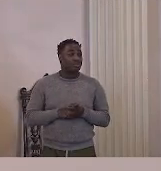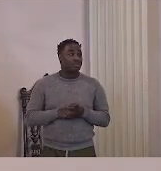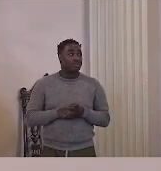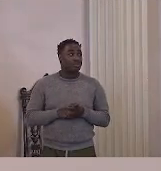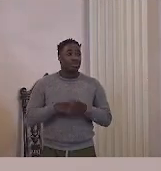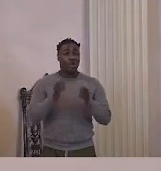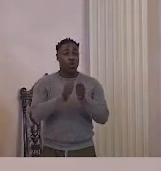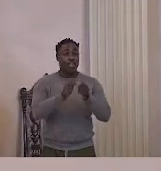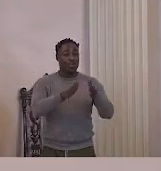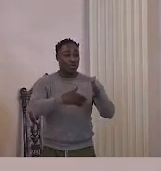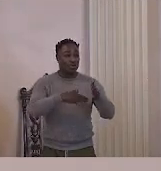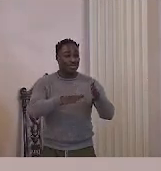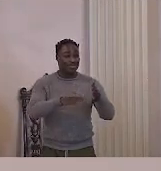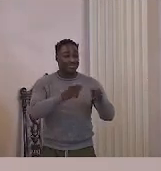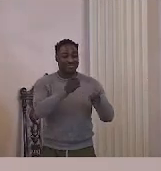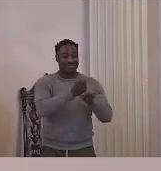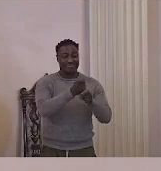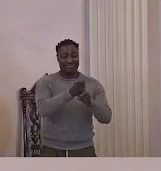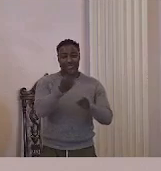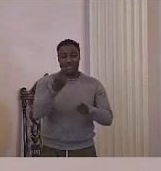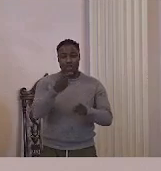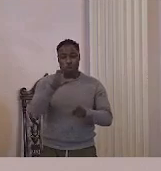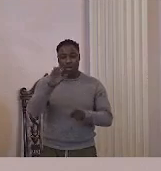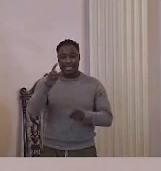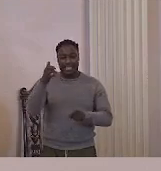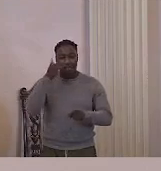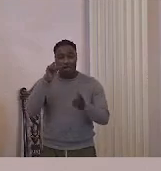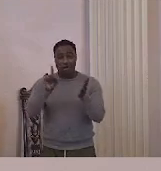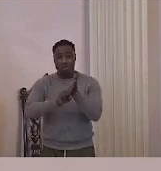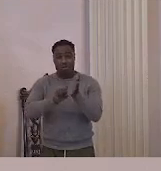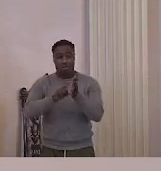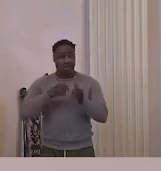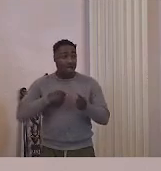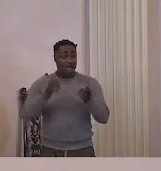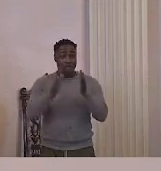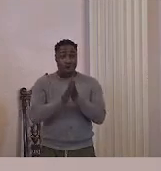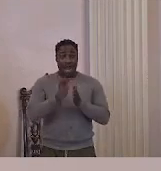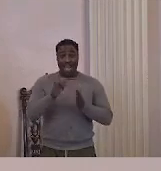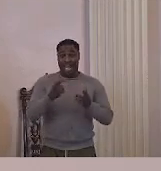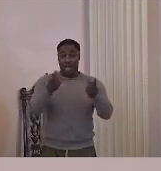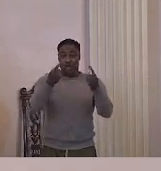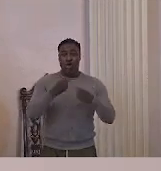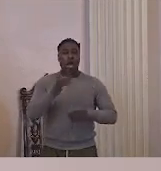with music that you come home.